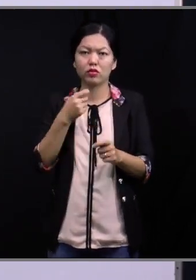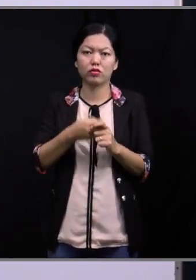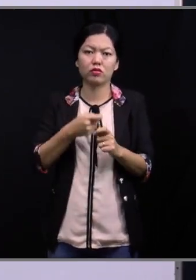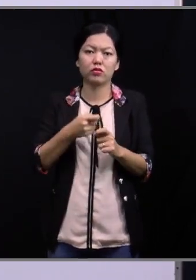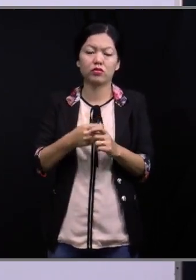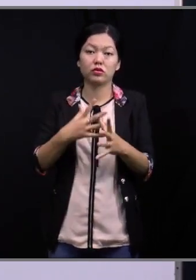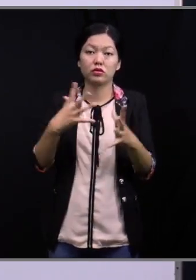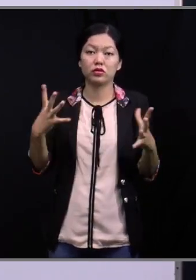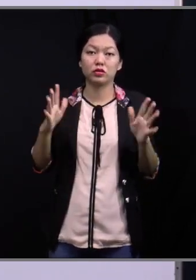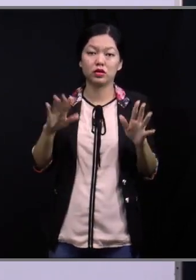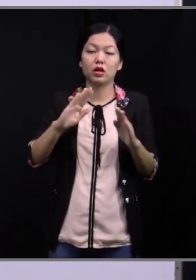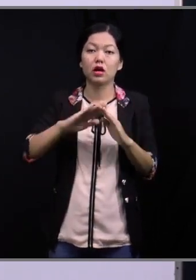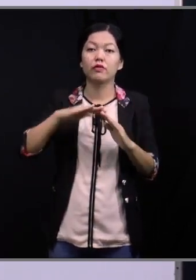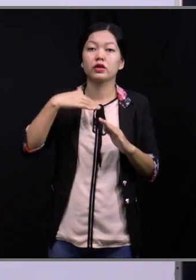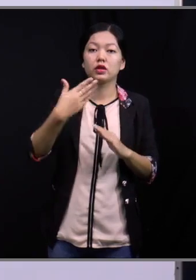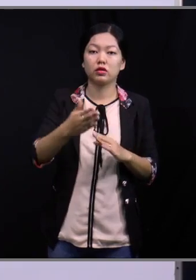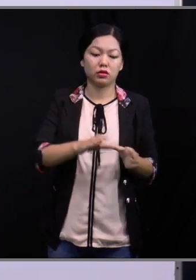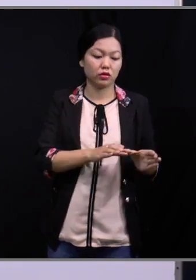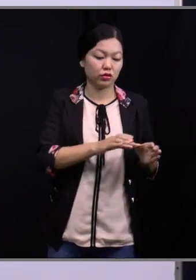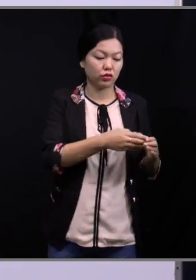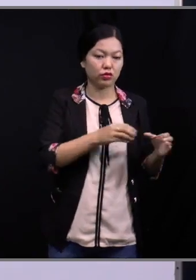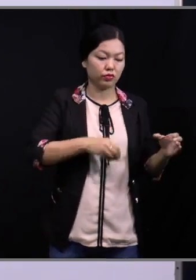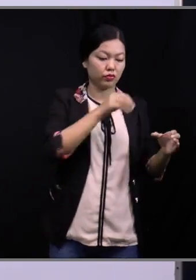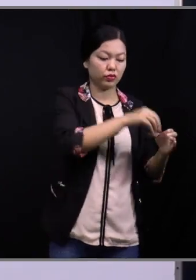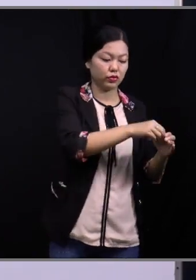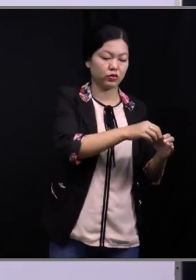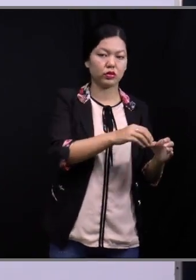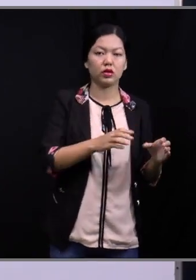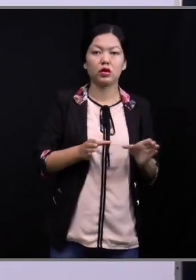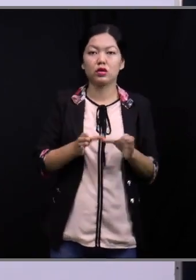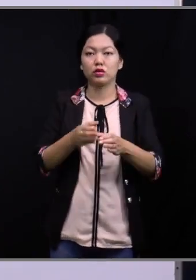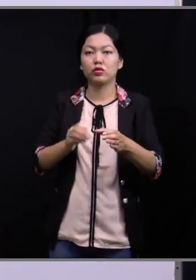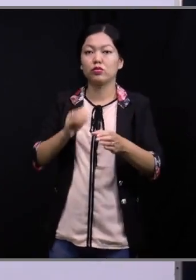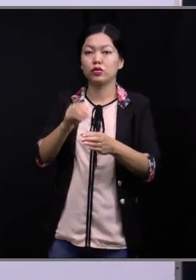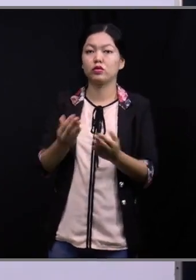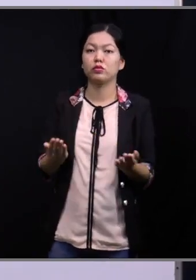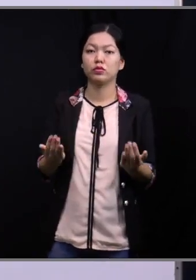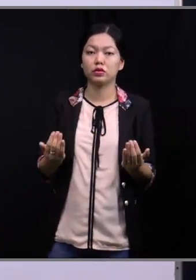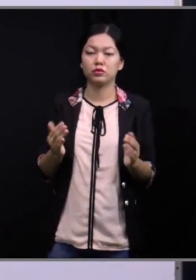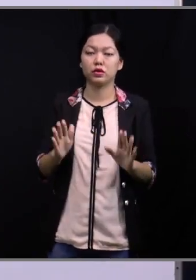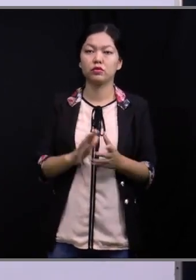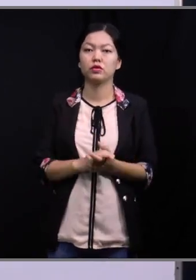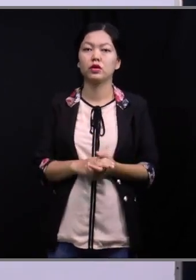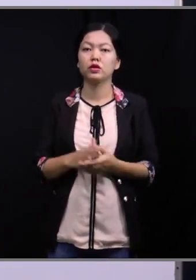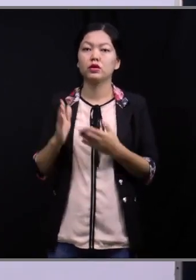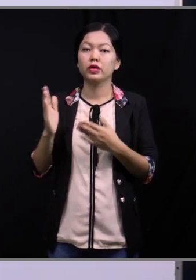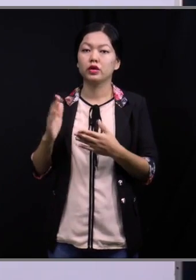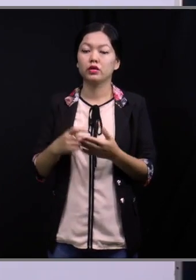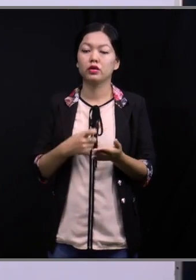biologists and taxonomists, they have developed certain techniques, they have developed certain sources by means of which